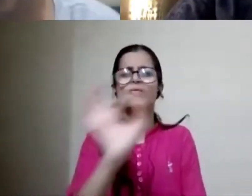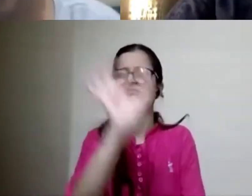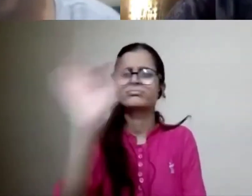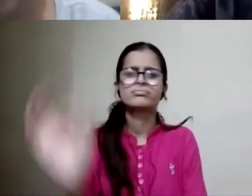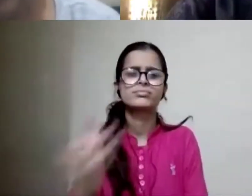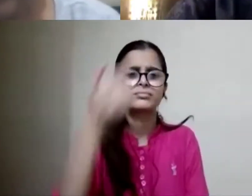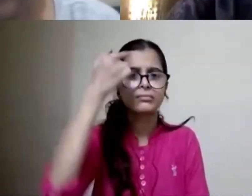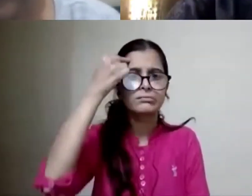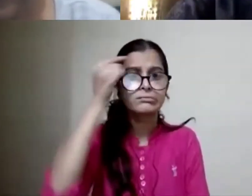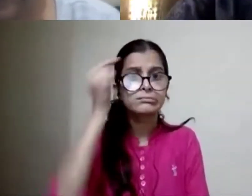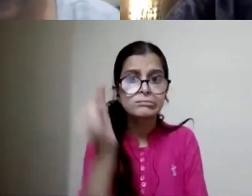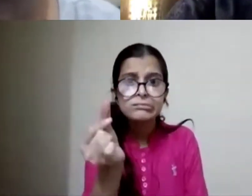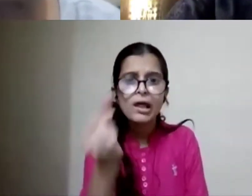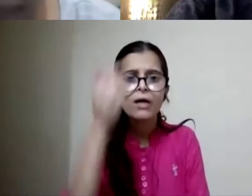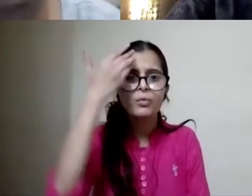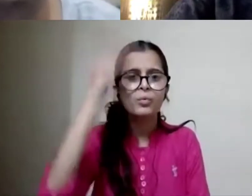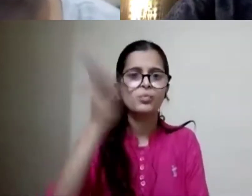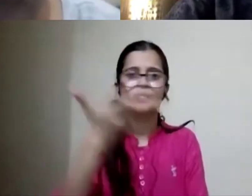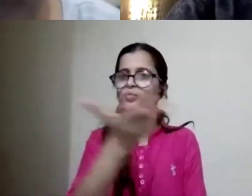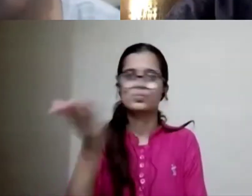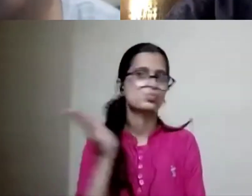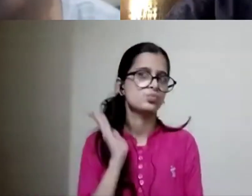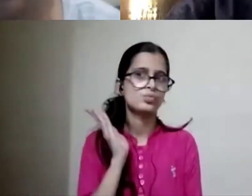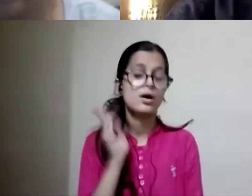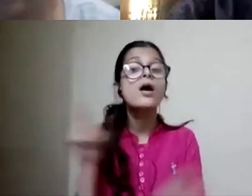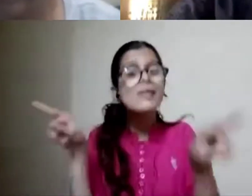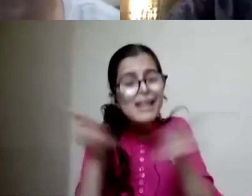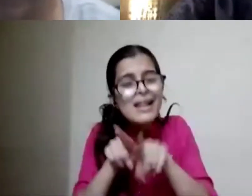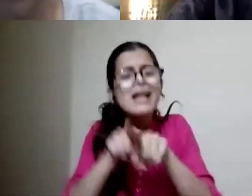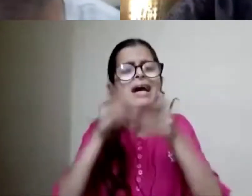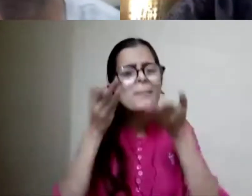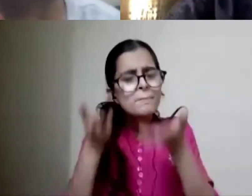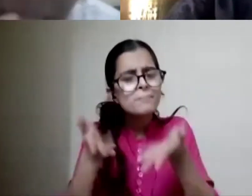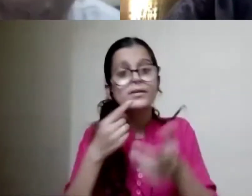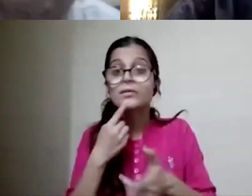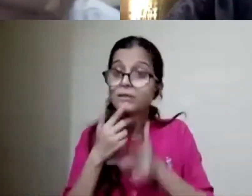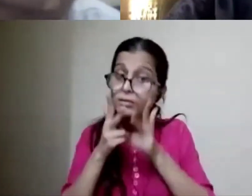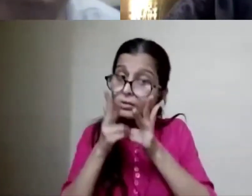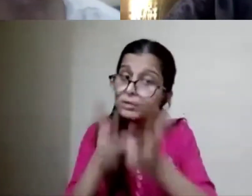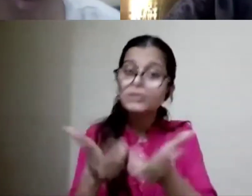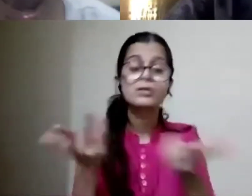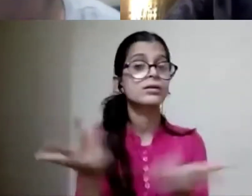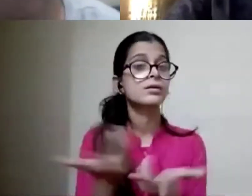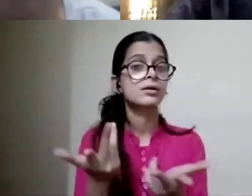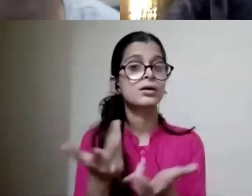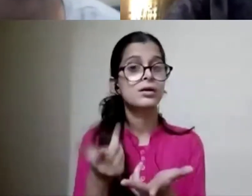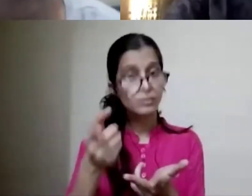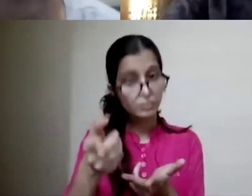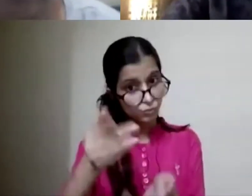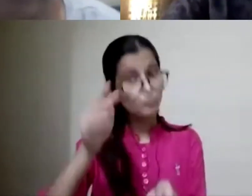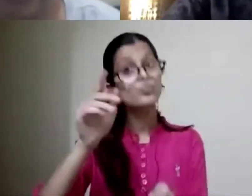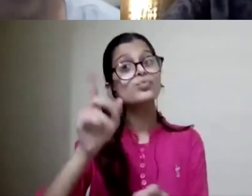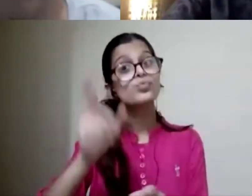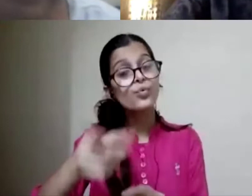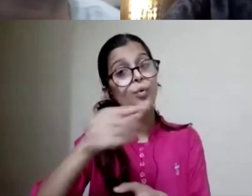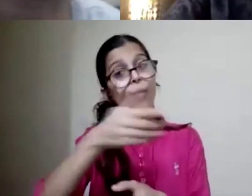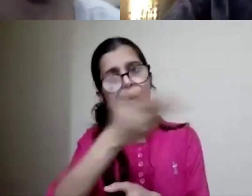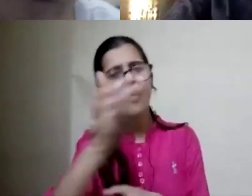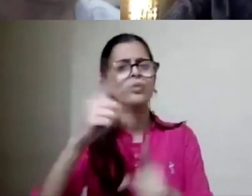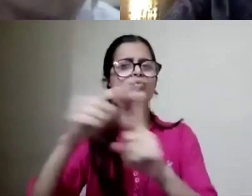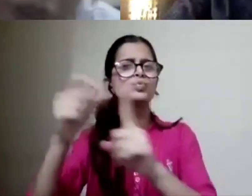listening. And I can tell you this much, that and that is something that you have to be doing.